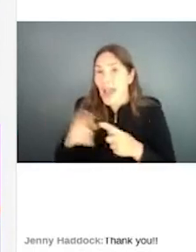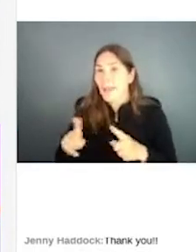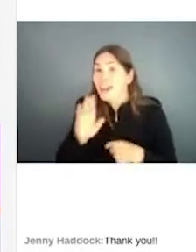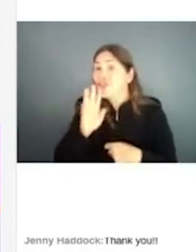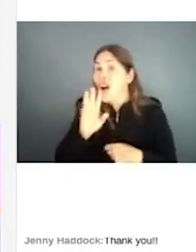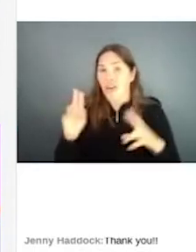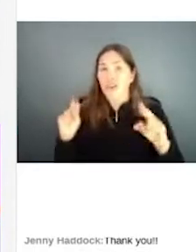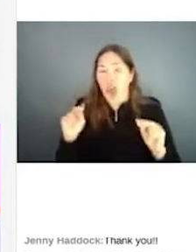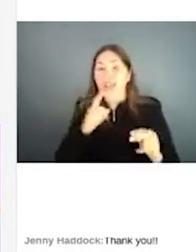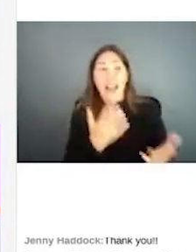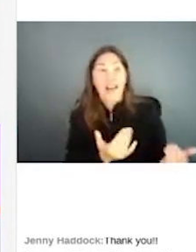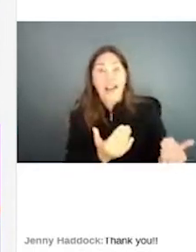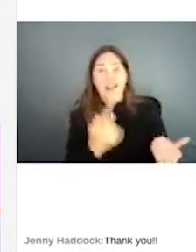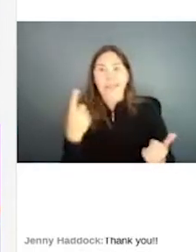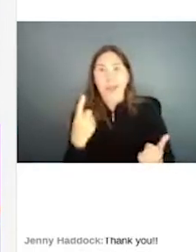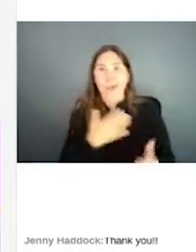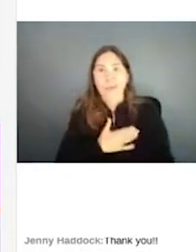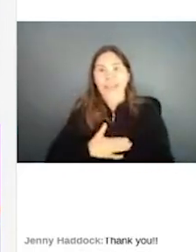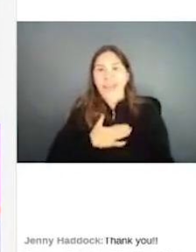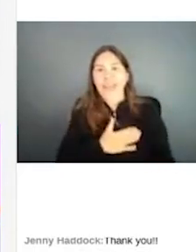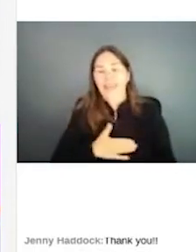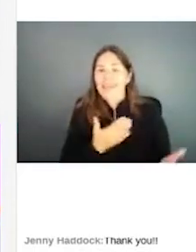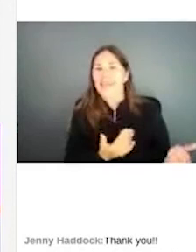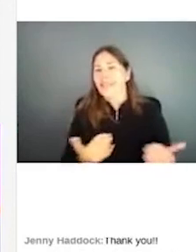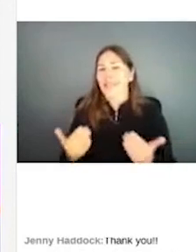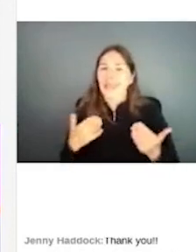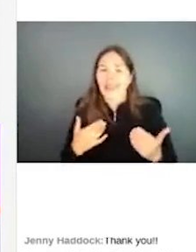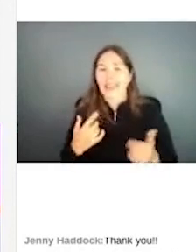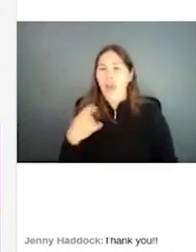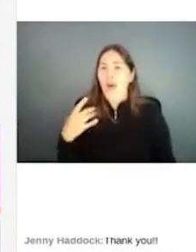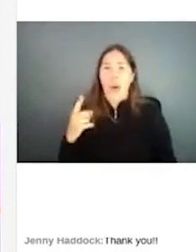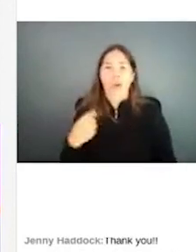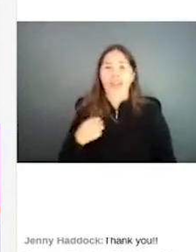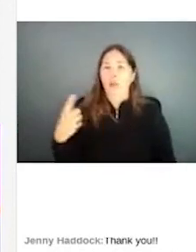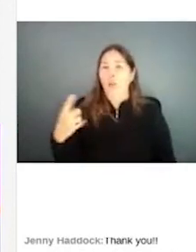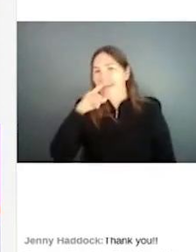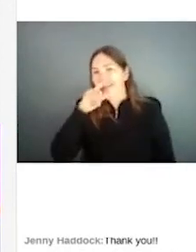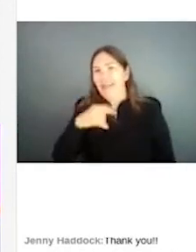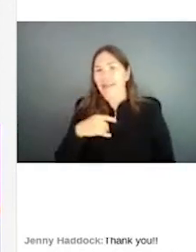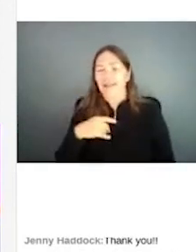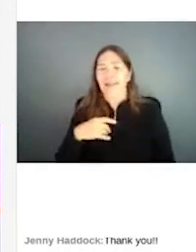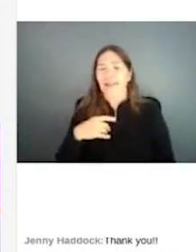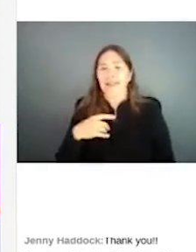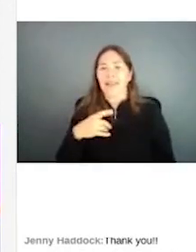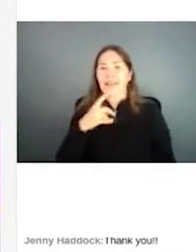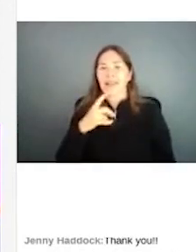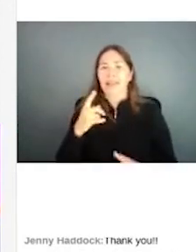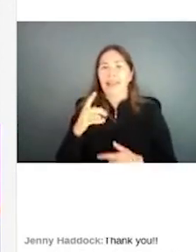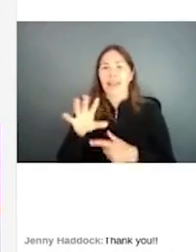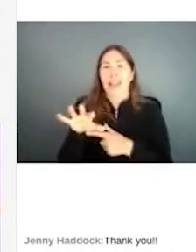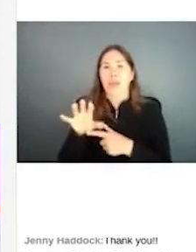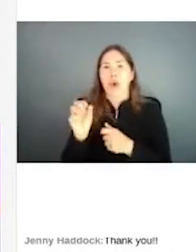just begging. You're like, somebody, please. You got that one kid who kept his camera on